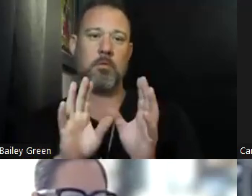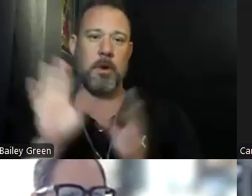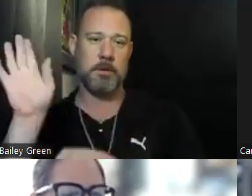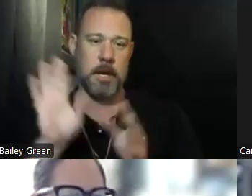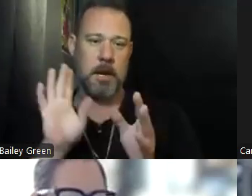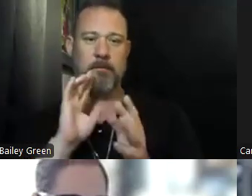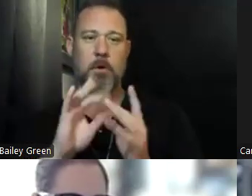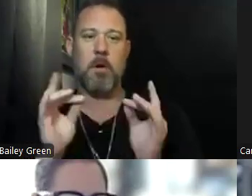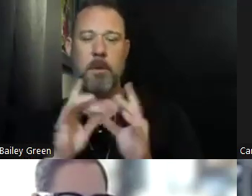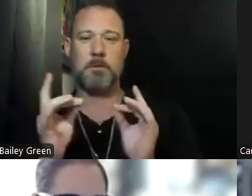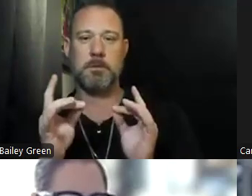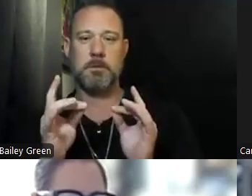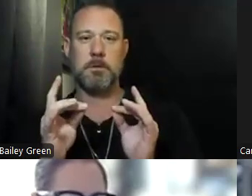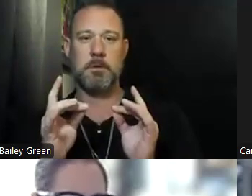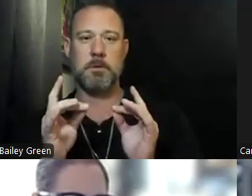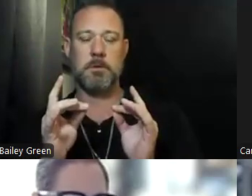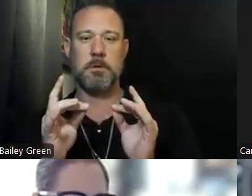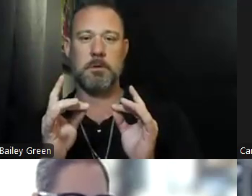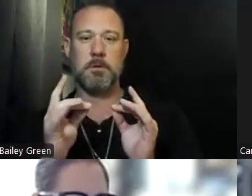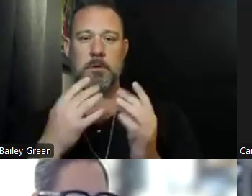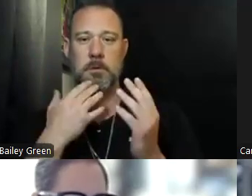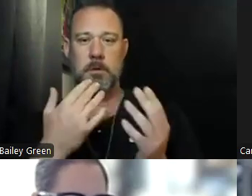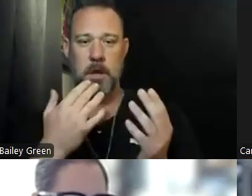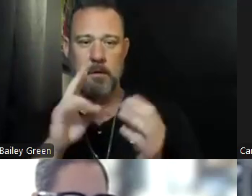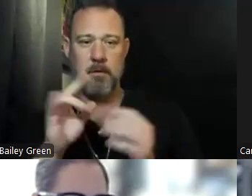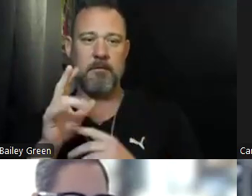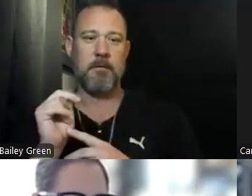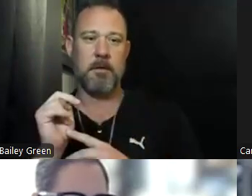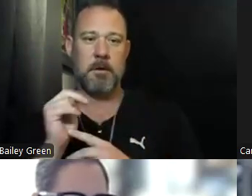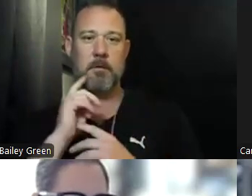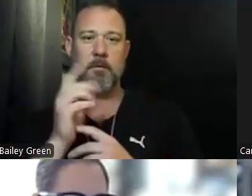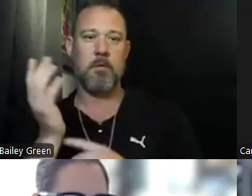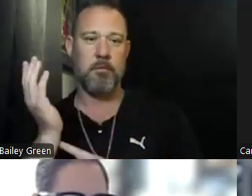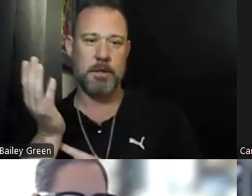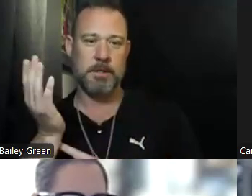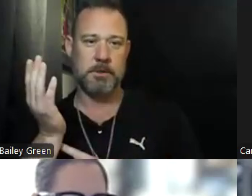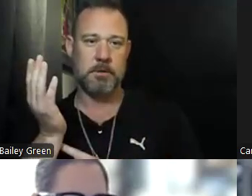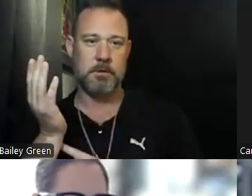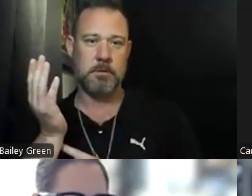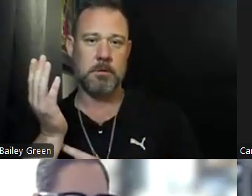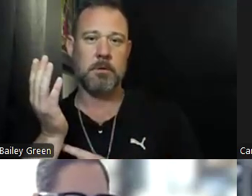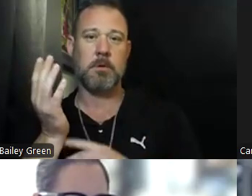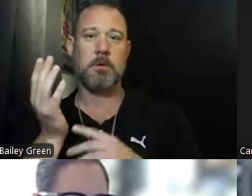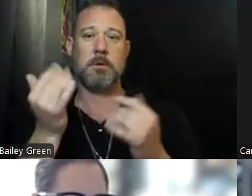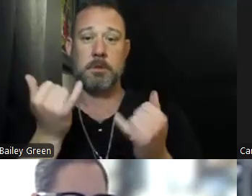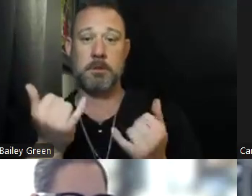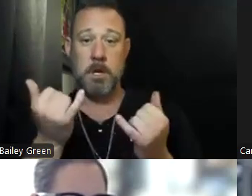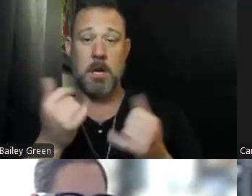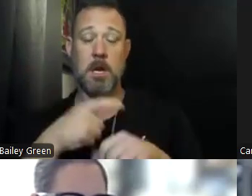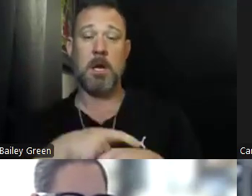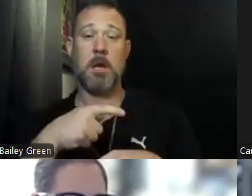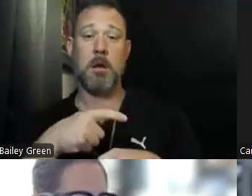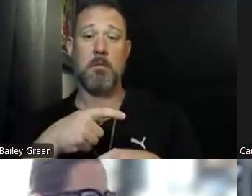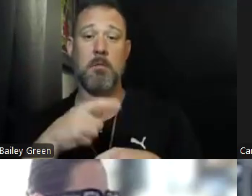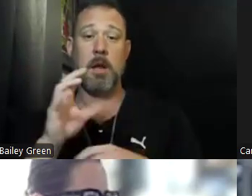for comments. Thank you again, Vivian, for the presentation. At this